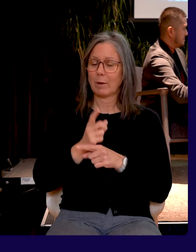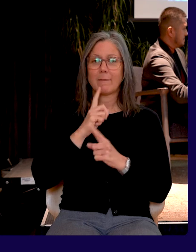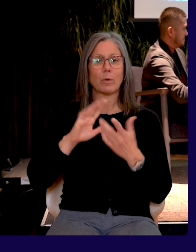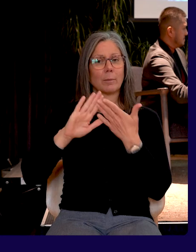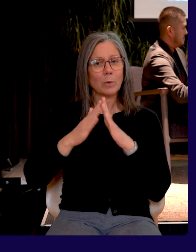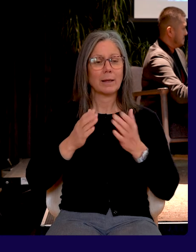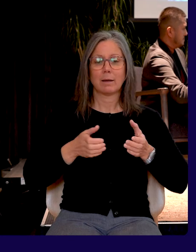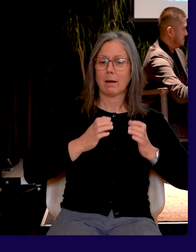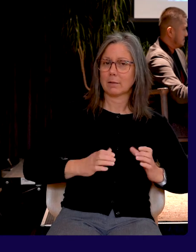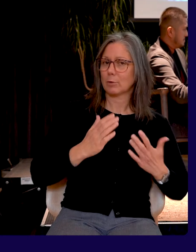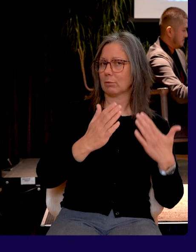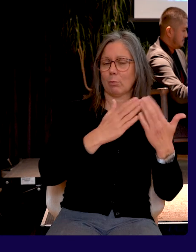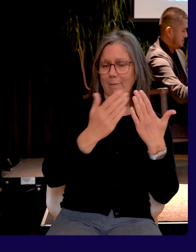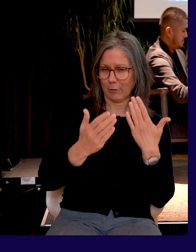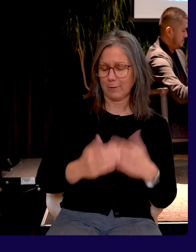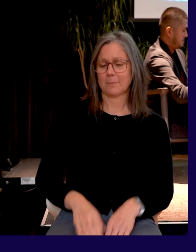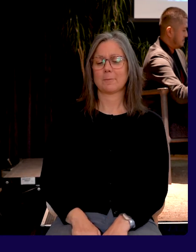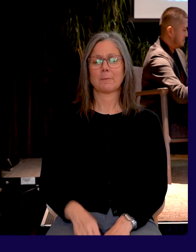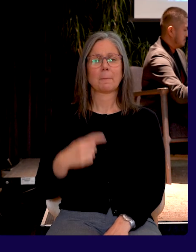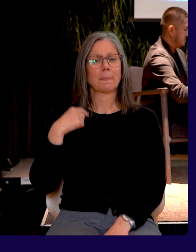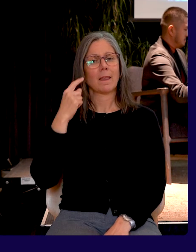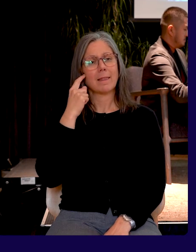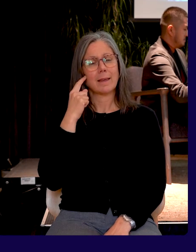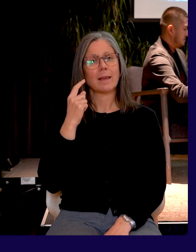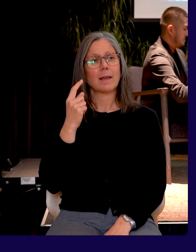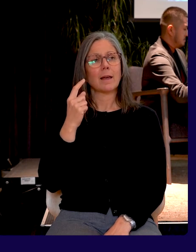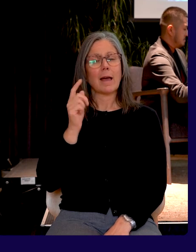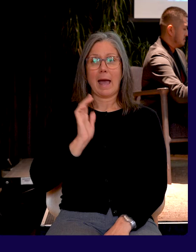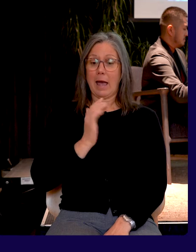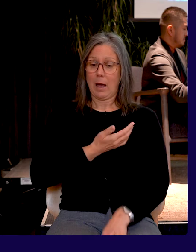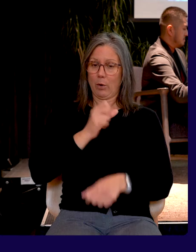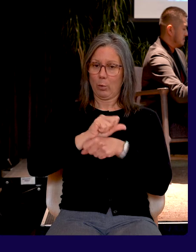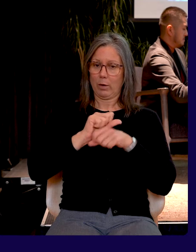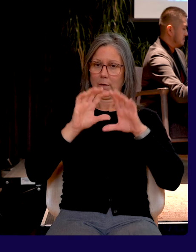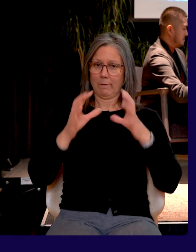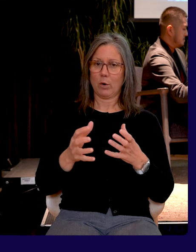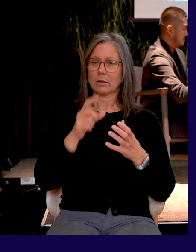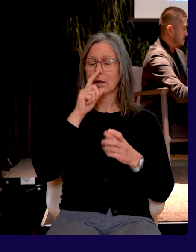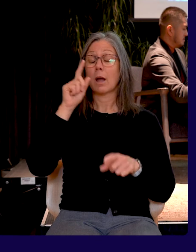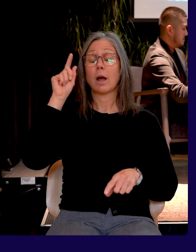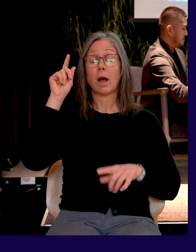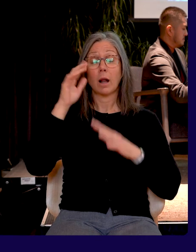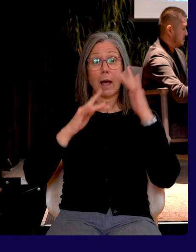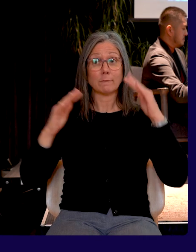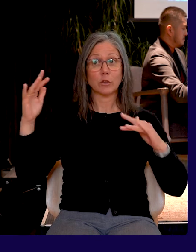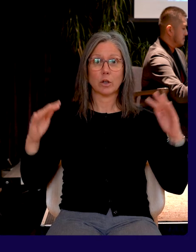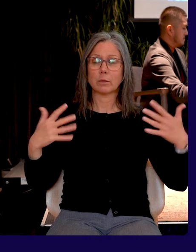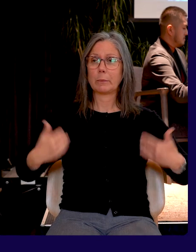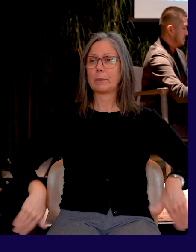and for customers. I think that our workforce is so diverse. It